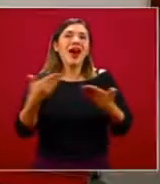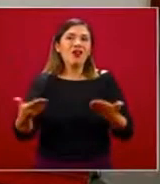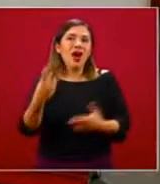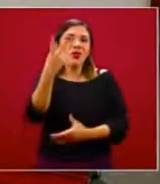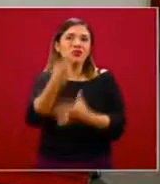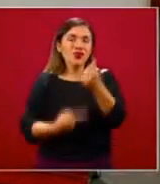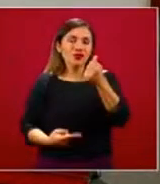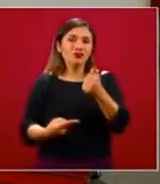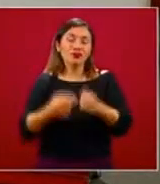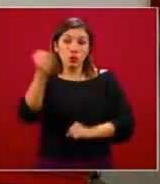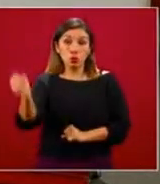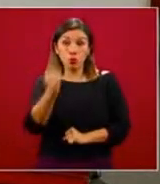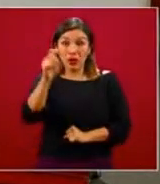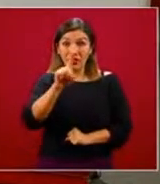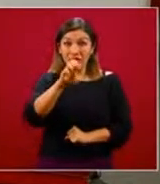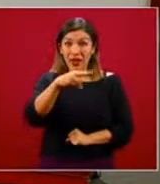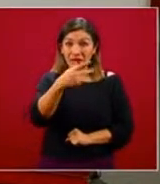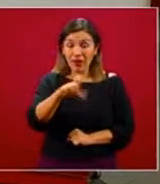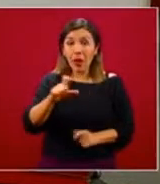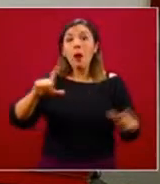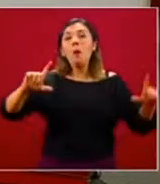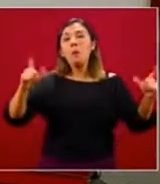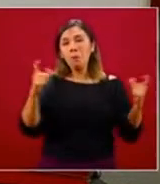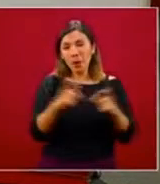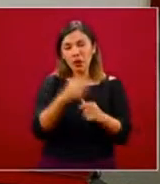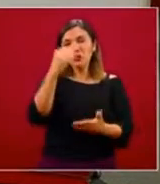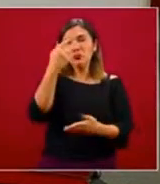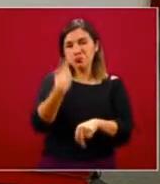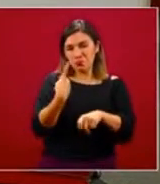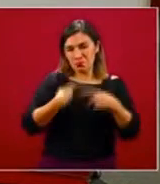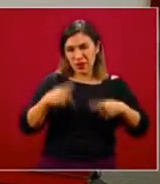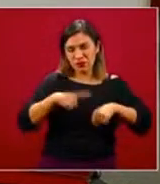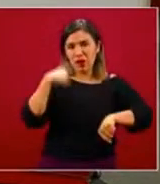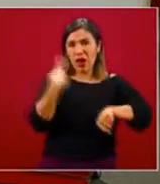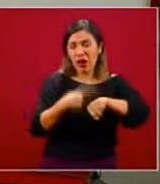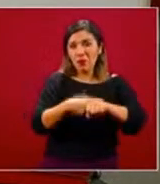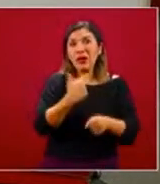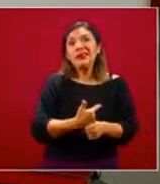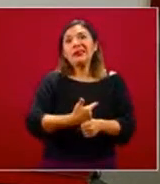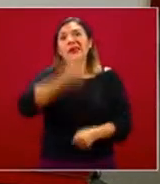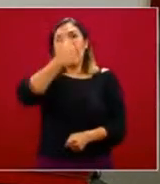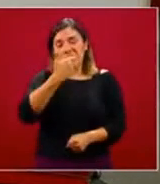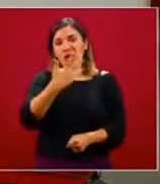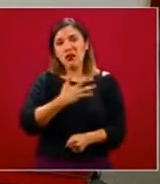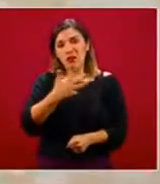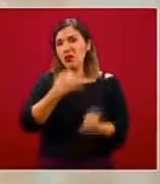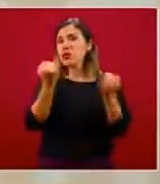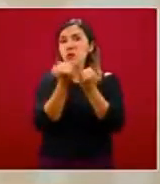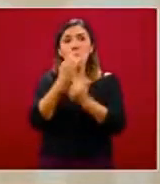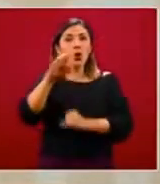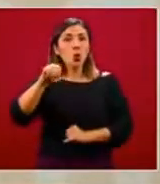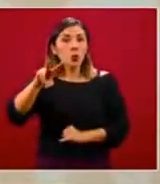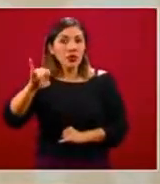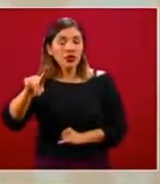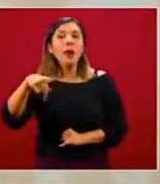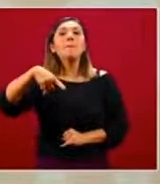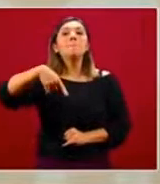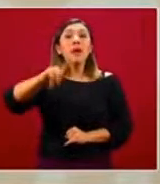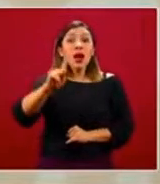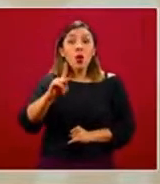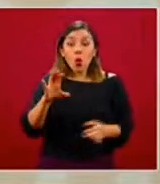And this is an epidemic that has happened throughout many years now, practically throughout all the national